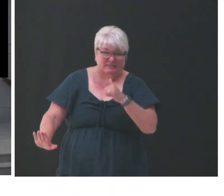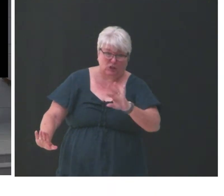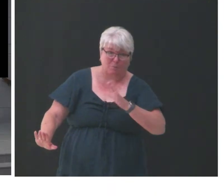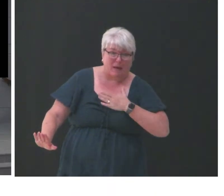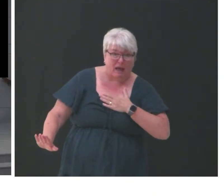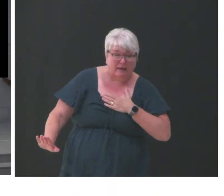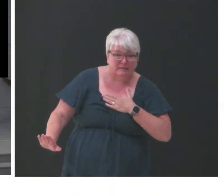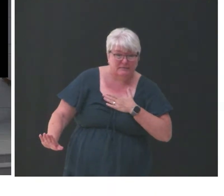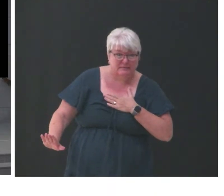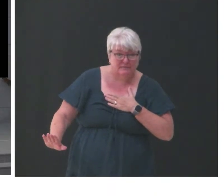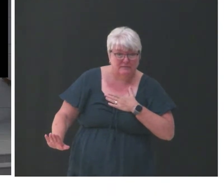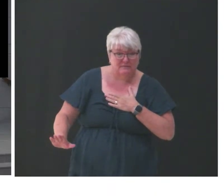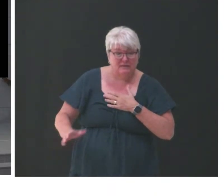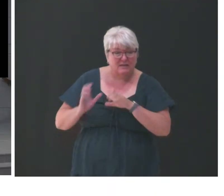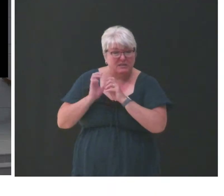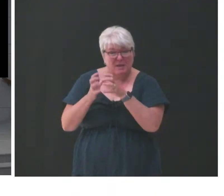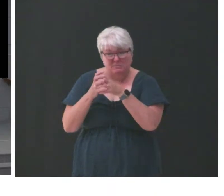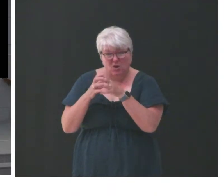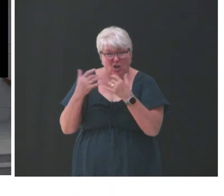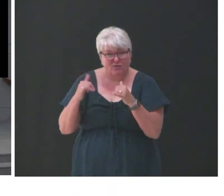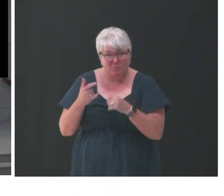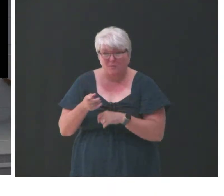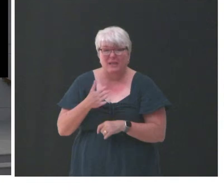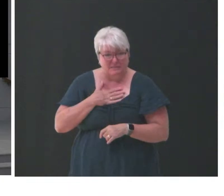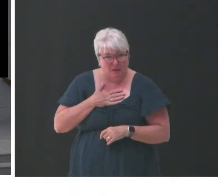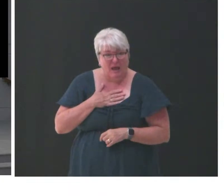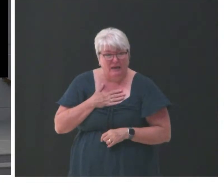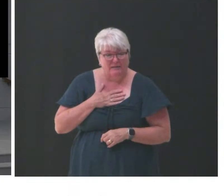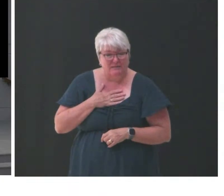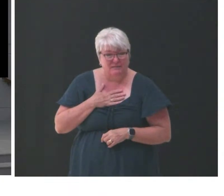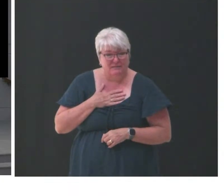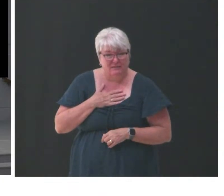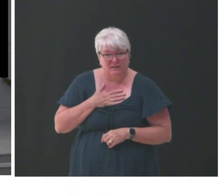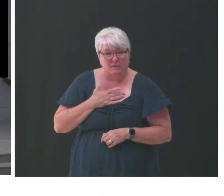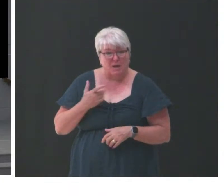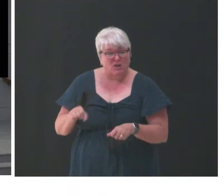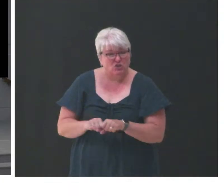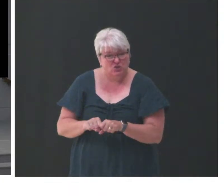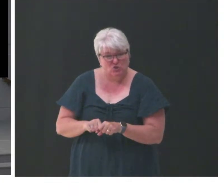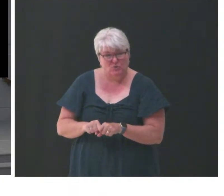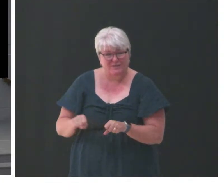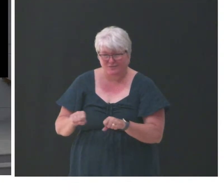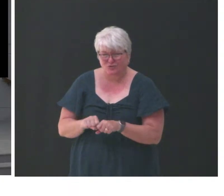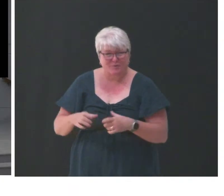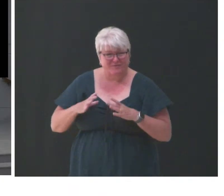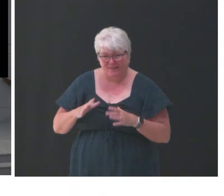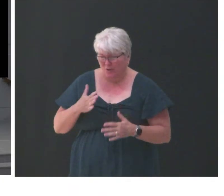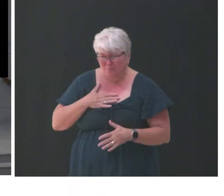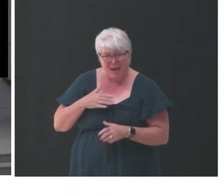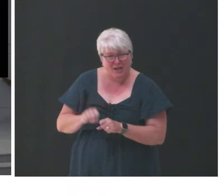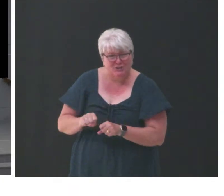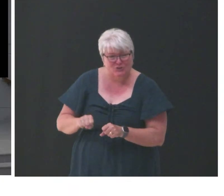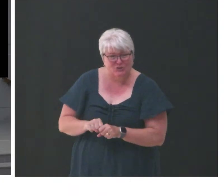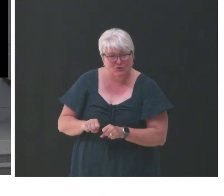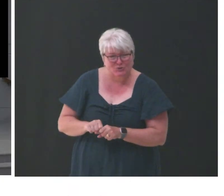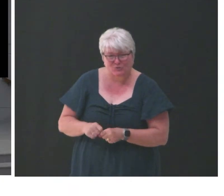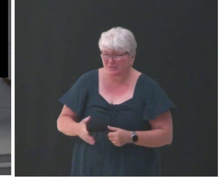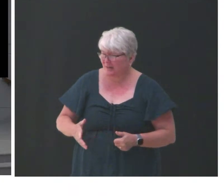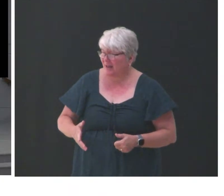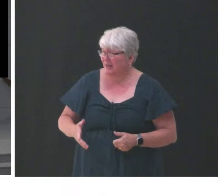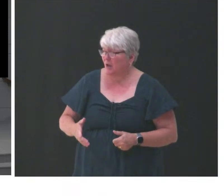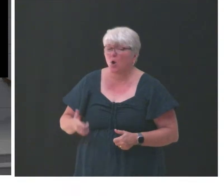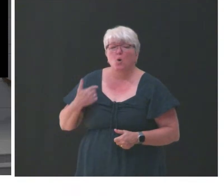mine. The baseball glove they're playing with is mine. Can you hand me my shoes? Whose shoes are handing? I'm handing you my shoes, even though you're the ones that are wearing